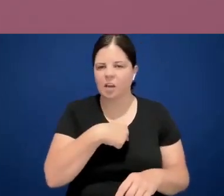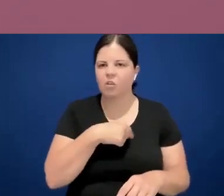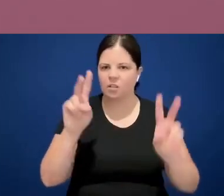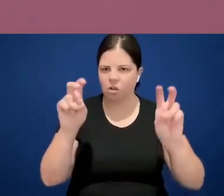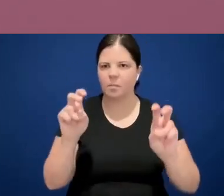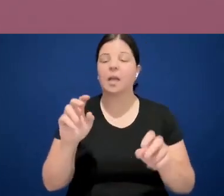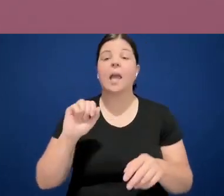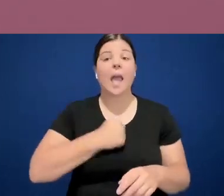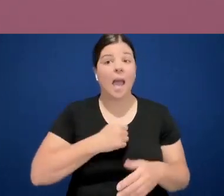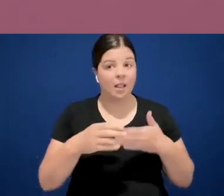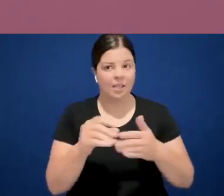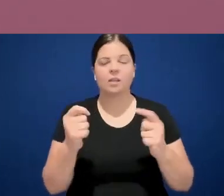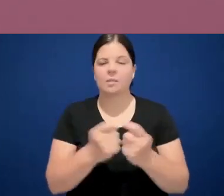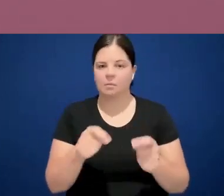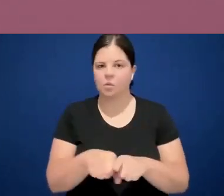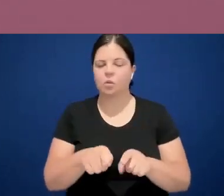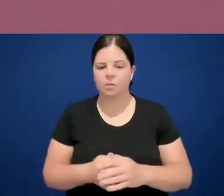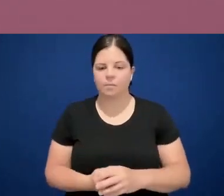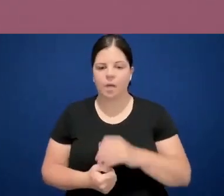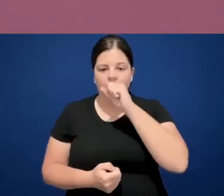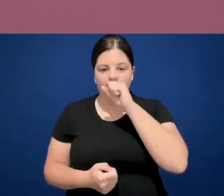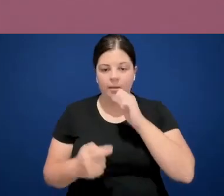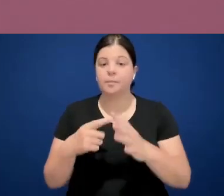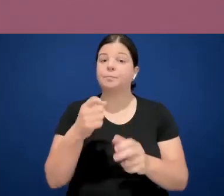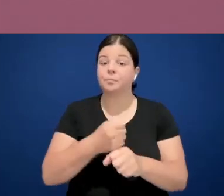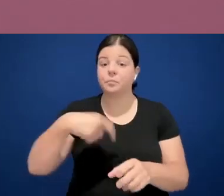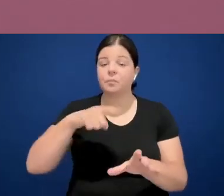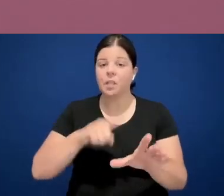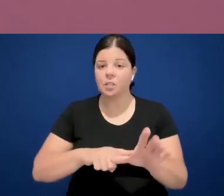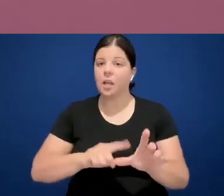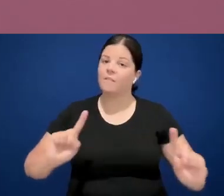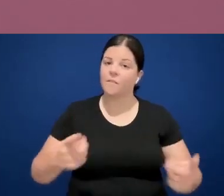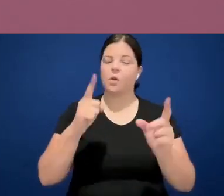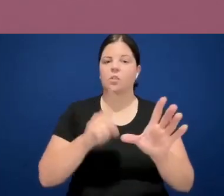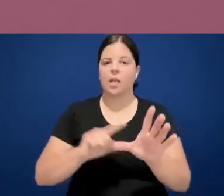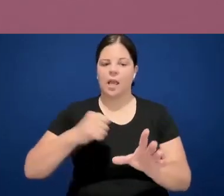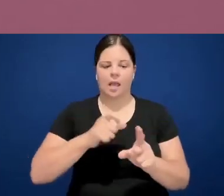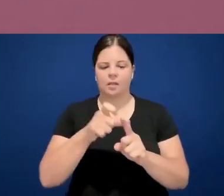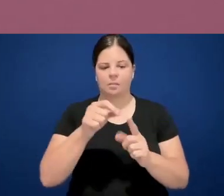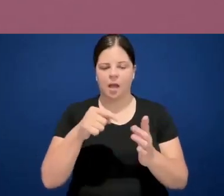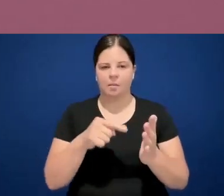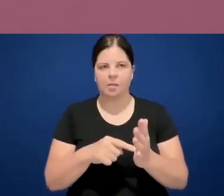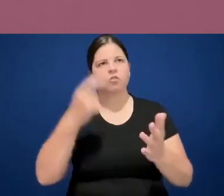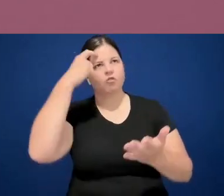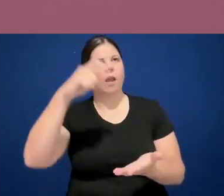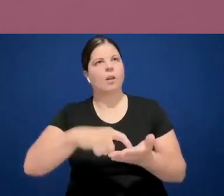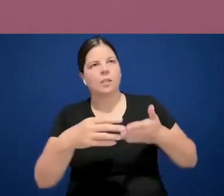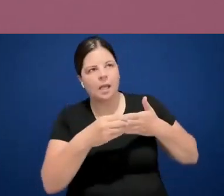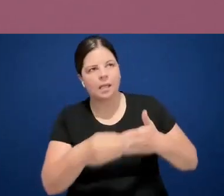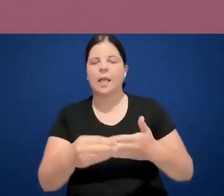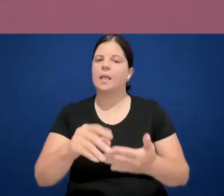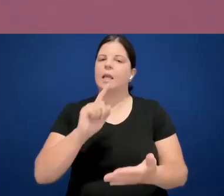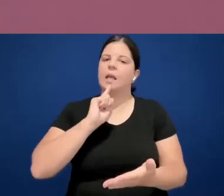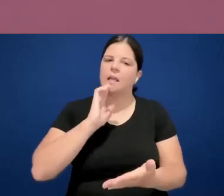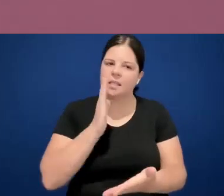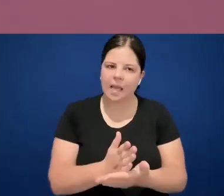for example, this year was the first year that our department recognised leading with integrity as a category in our